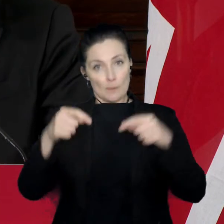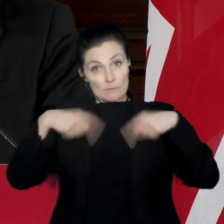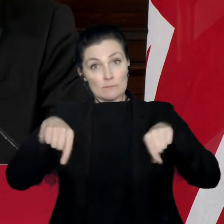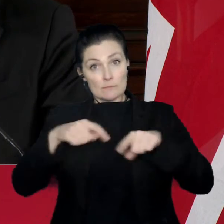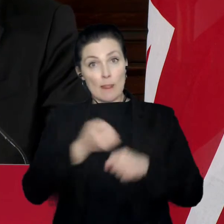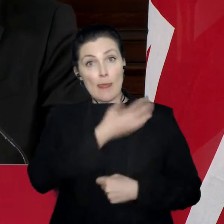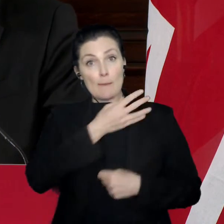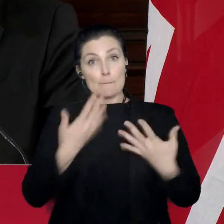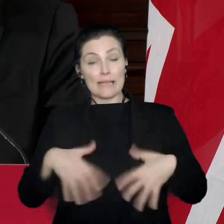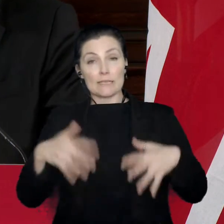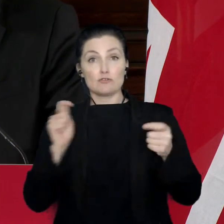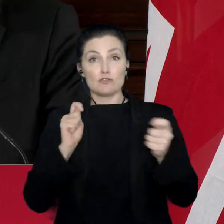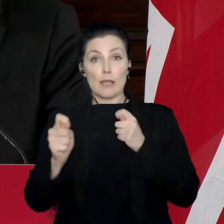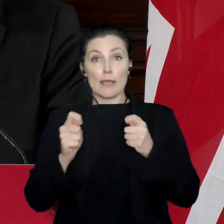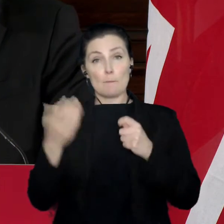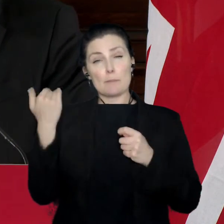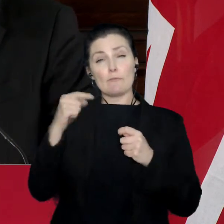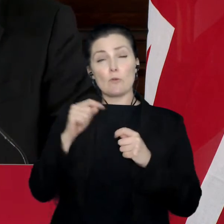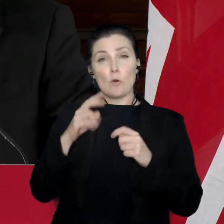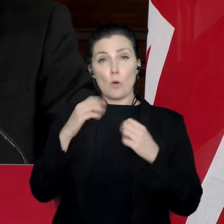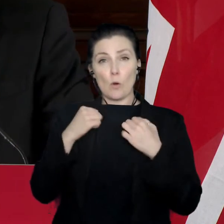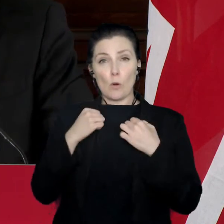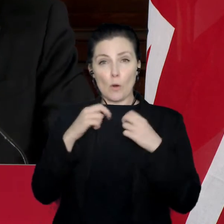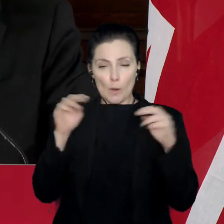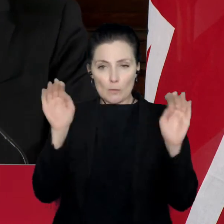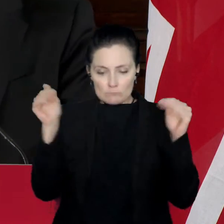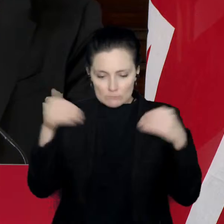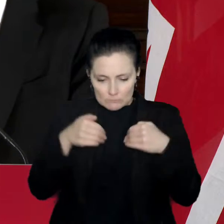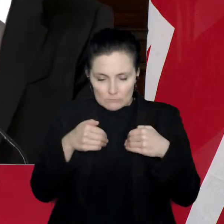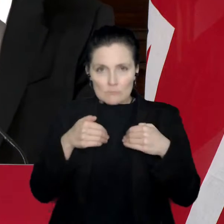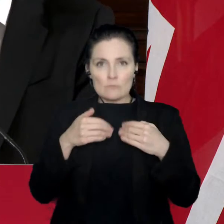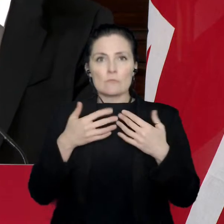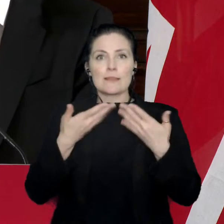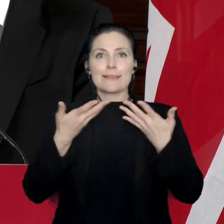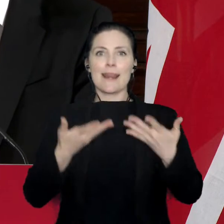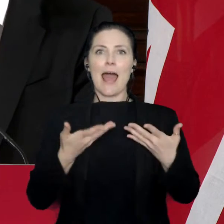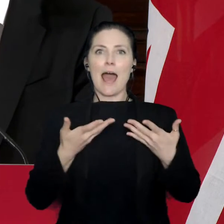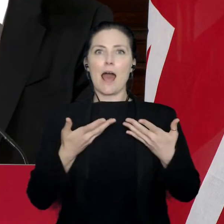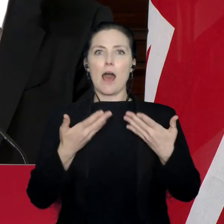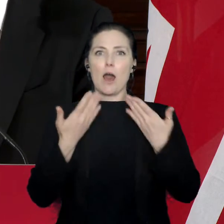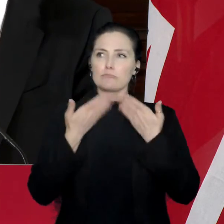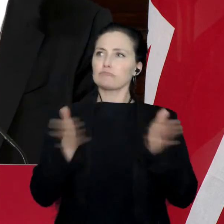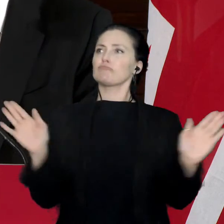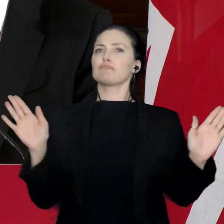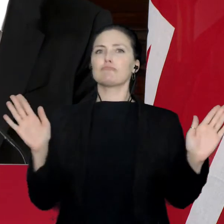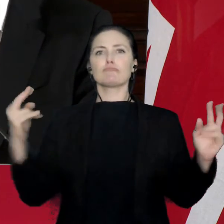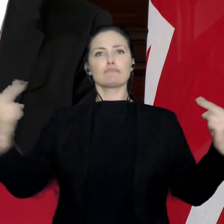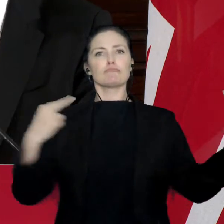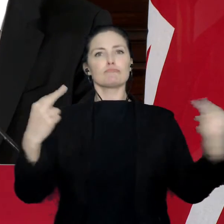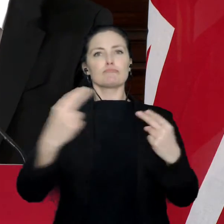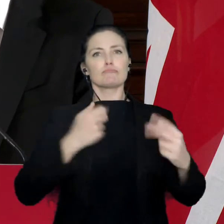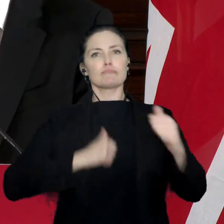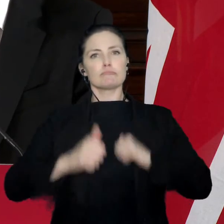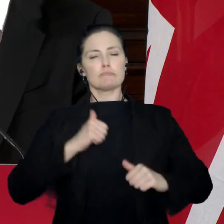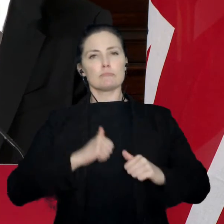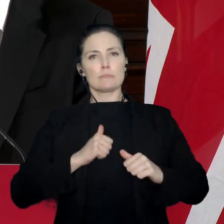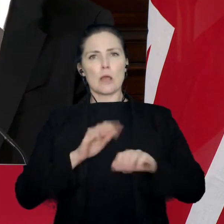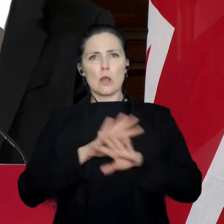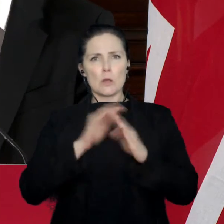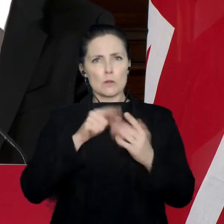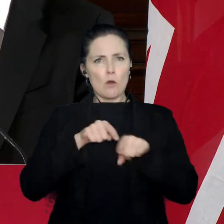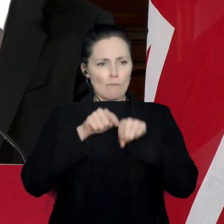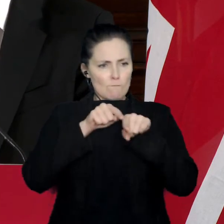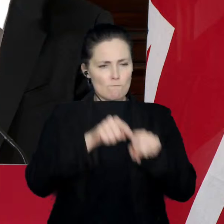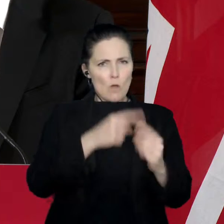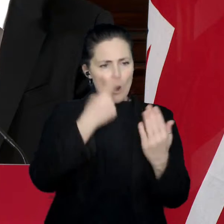a party that looked inward to a party that meets the public gaze, from a party of dogma to a party of